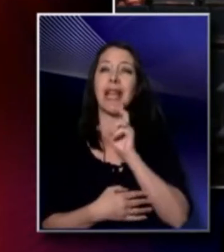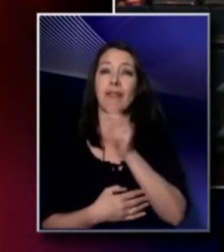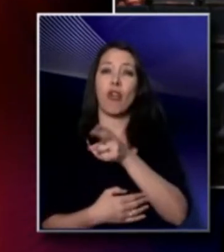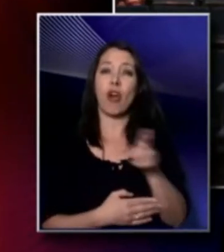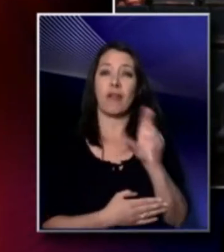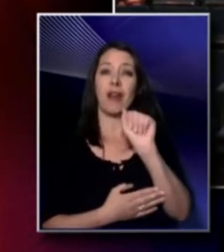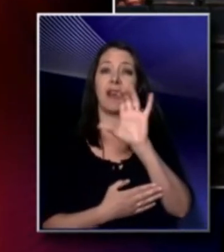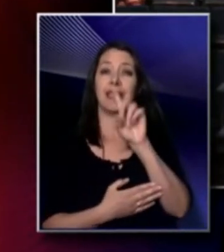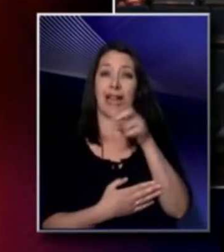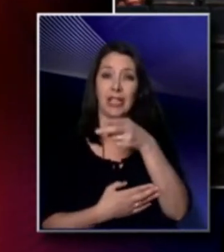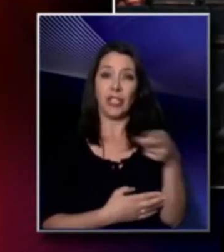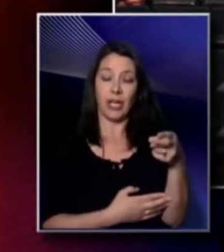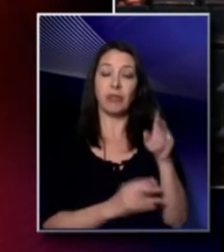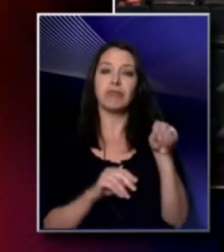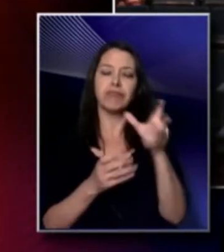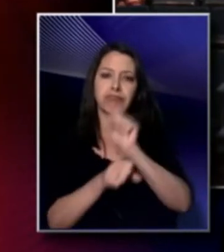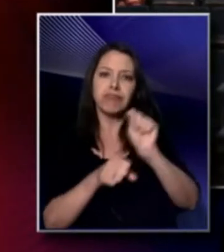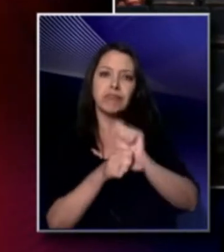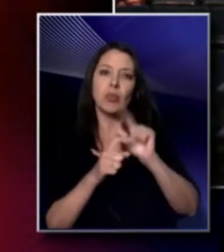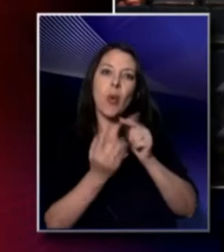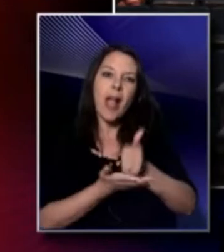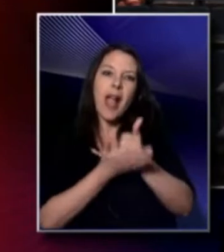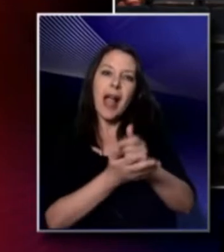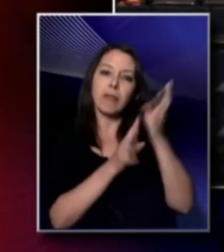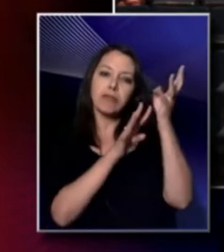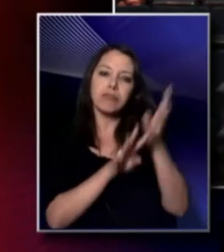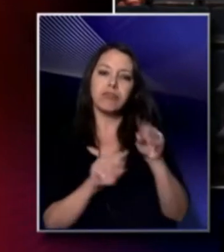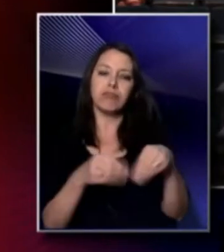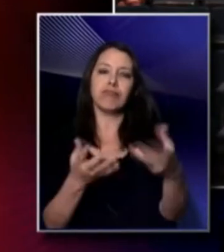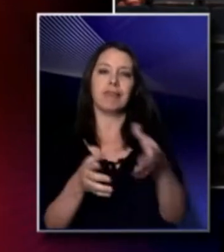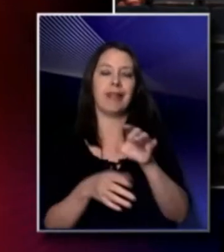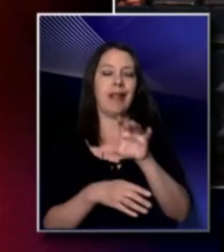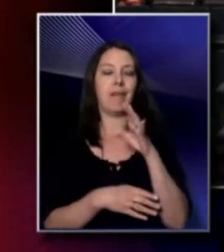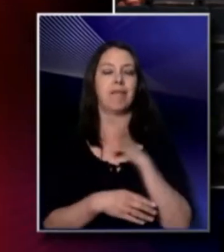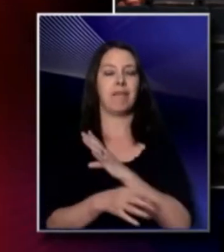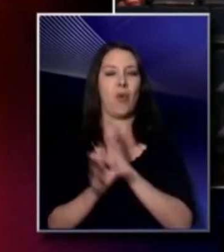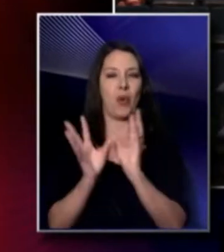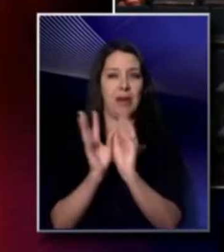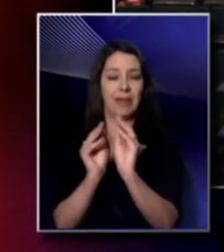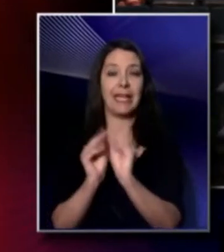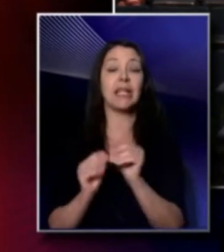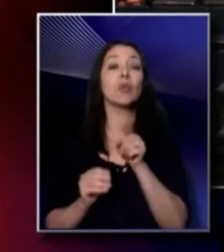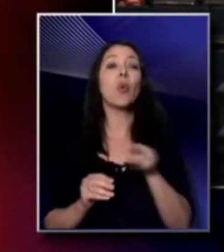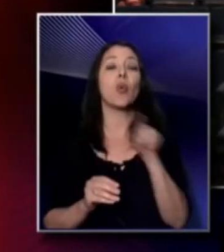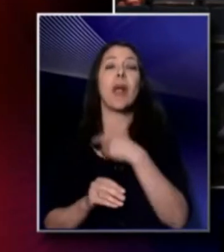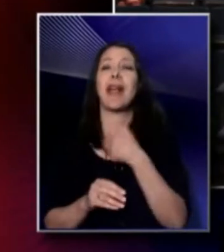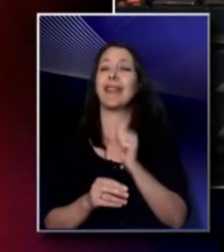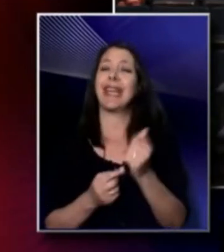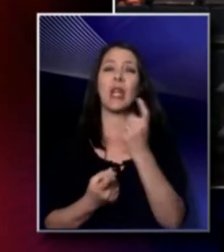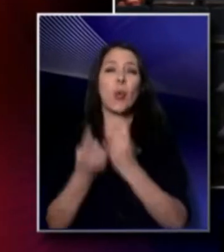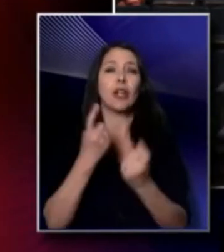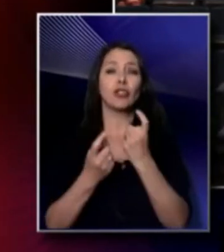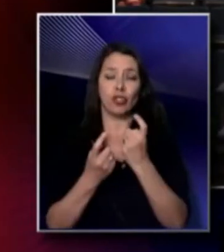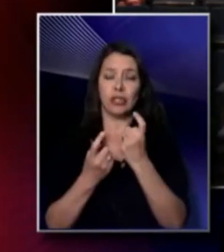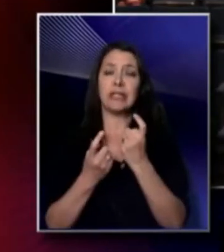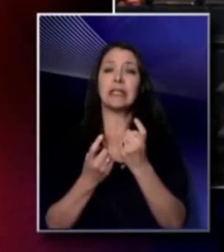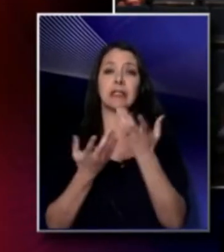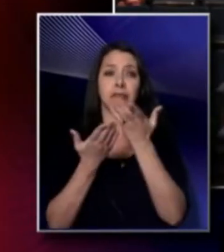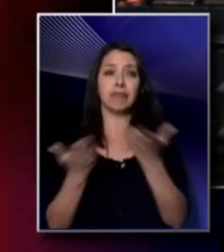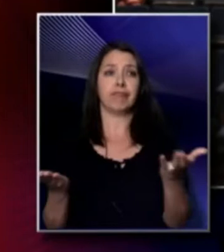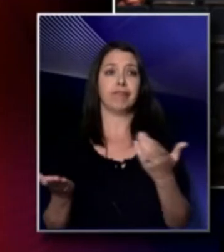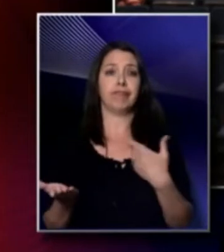their endeavors to stream their board meetings. At this time, I'd like to answer any questions you may have for me.